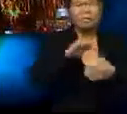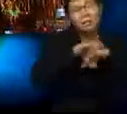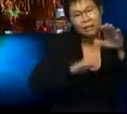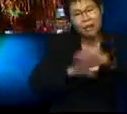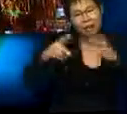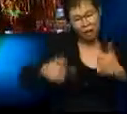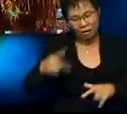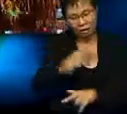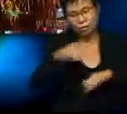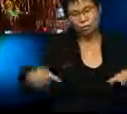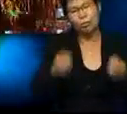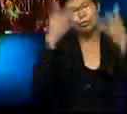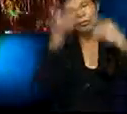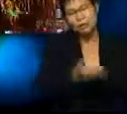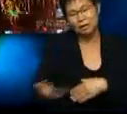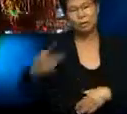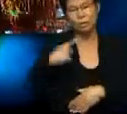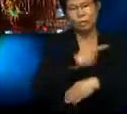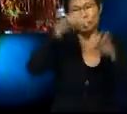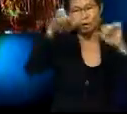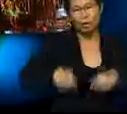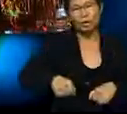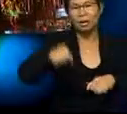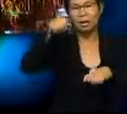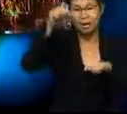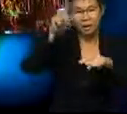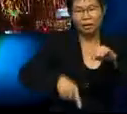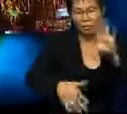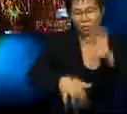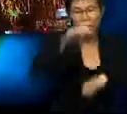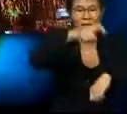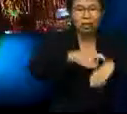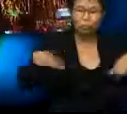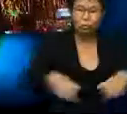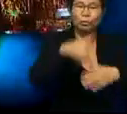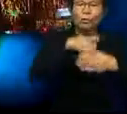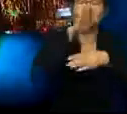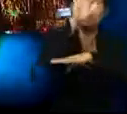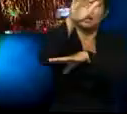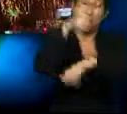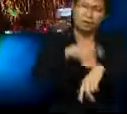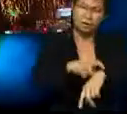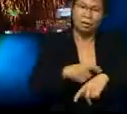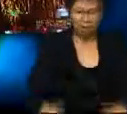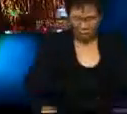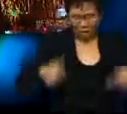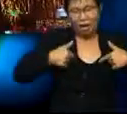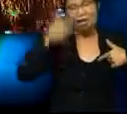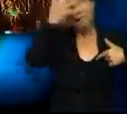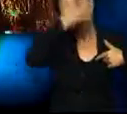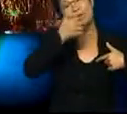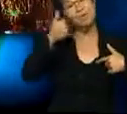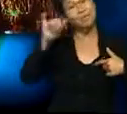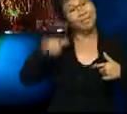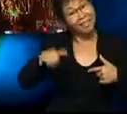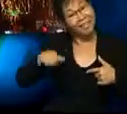to do many of the things that we could not find the time to do in the daytime. Life is beautiful,